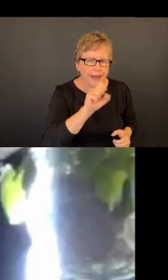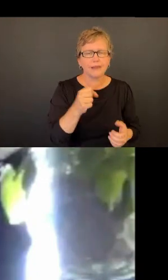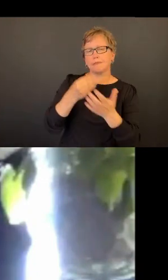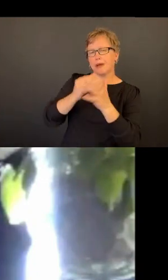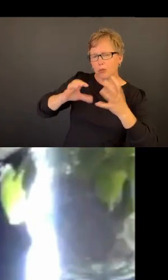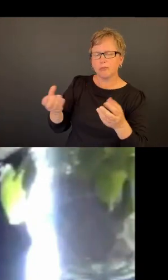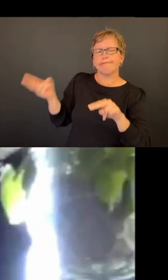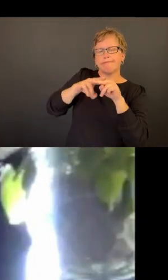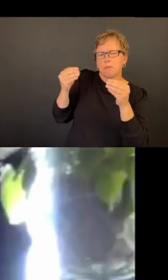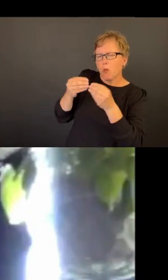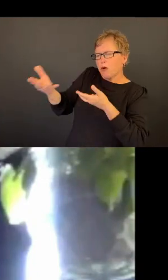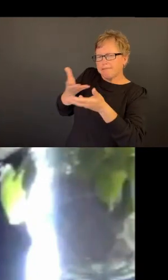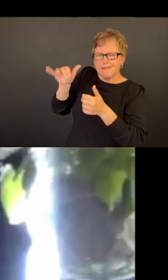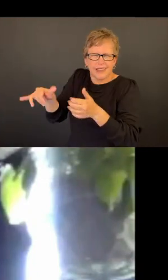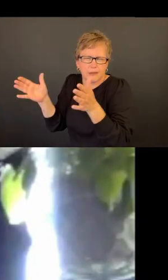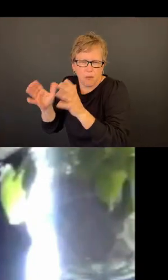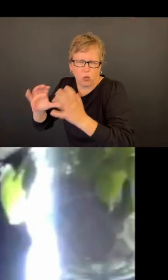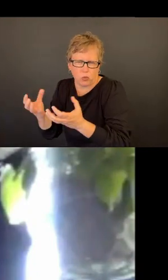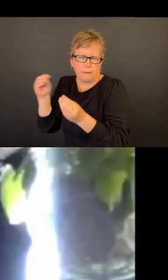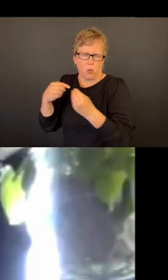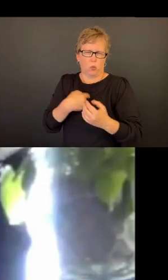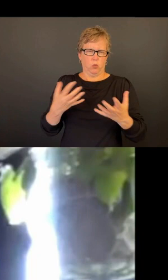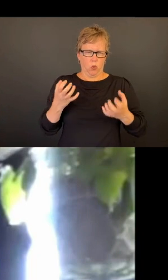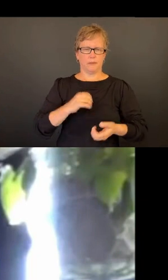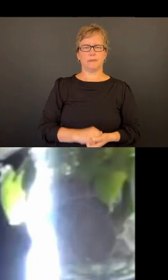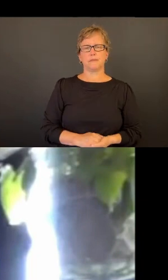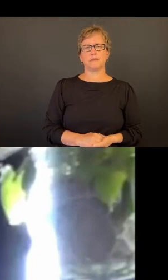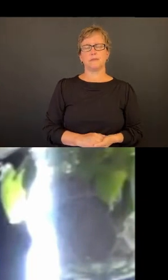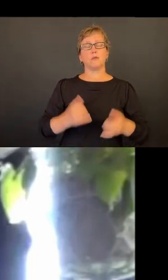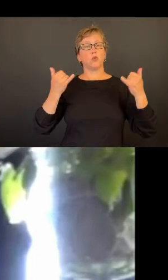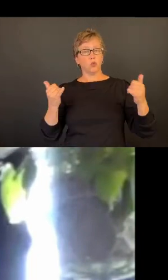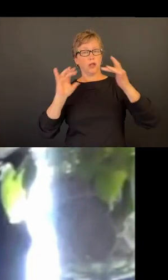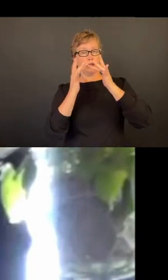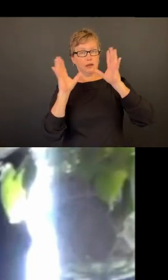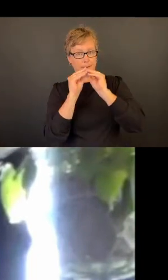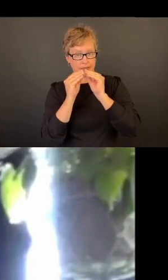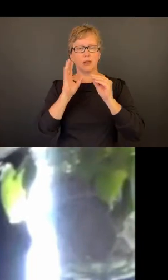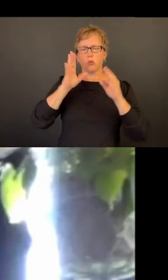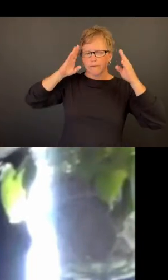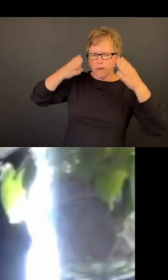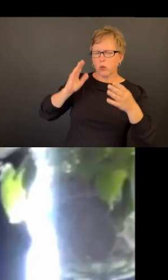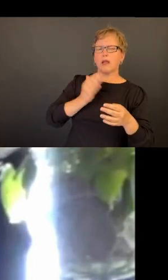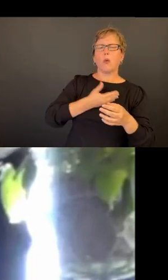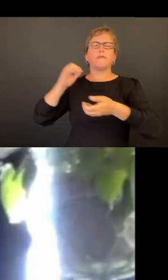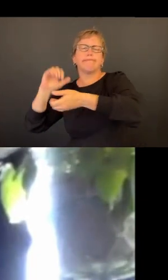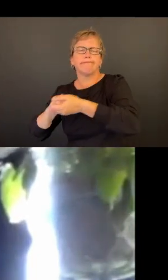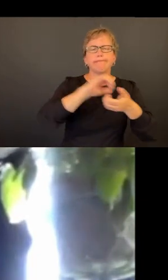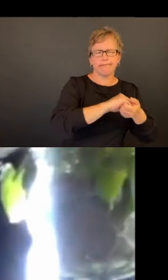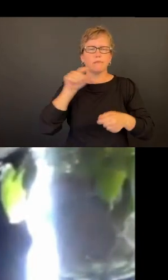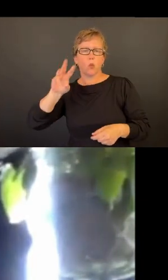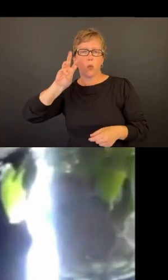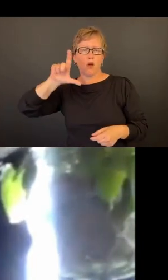the paralysis and spinal cord injury population. Today's webinar will feature our community partners,